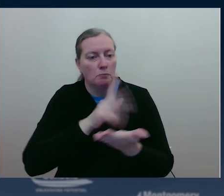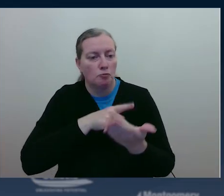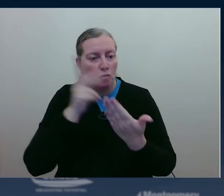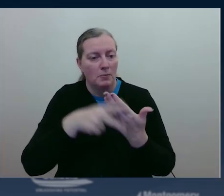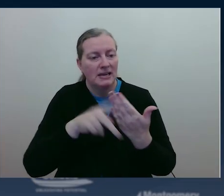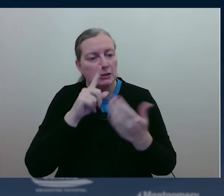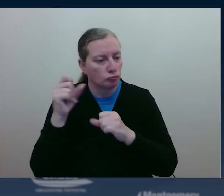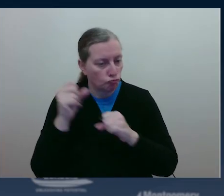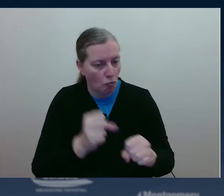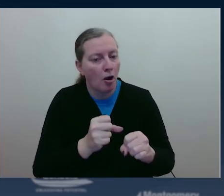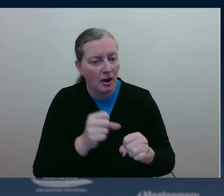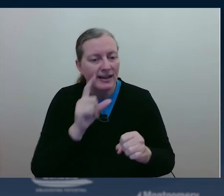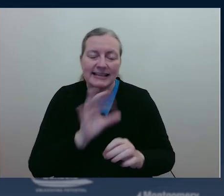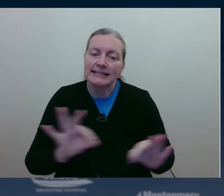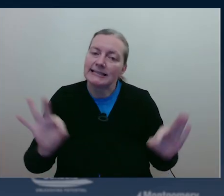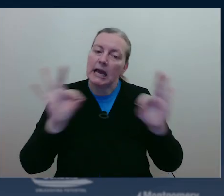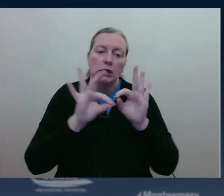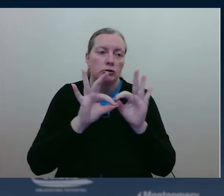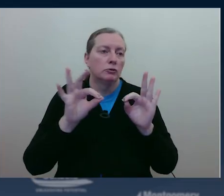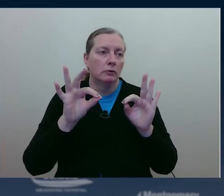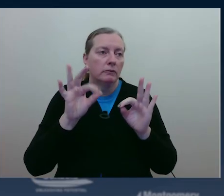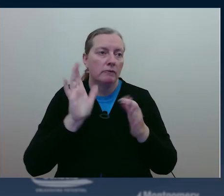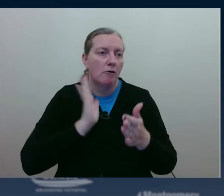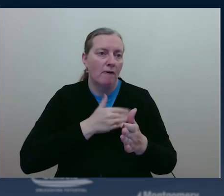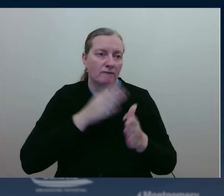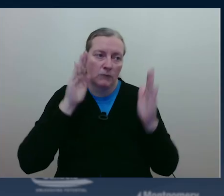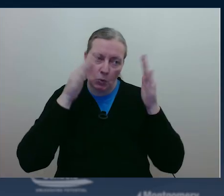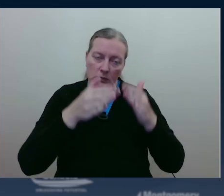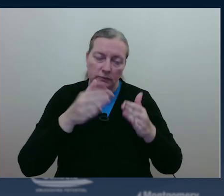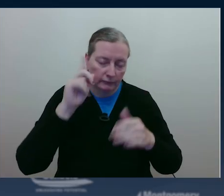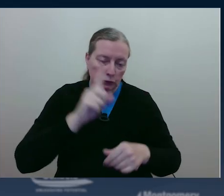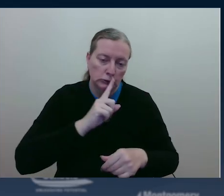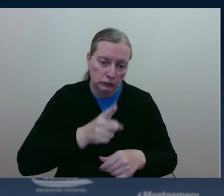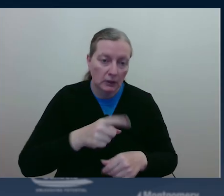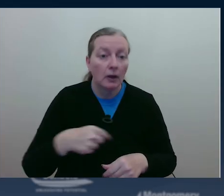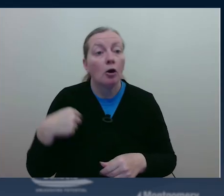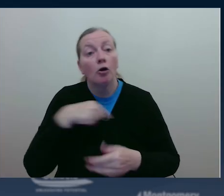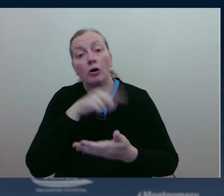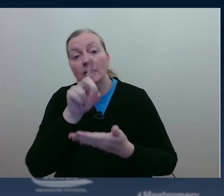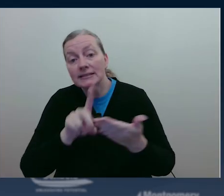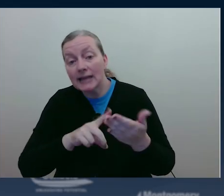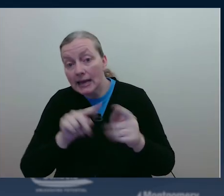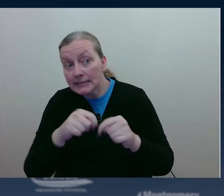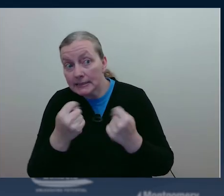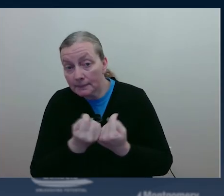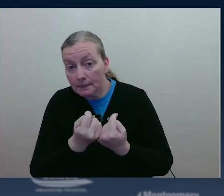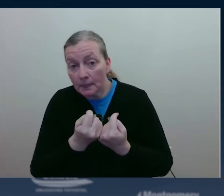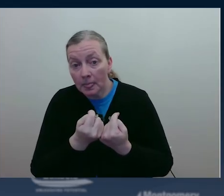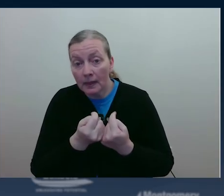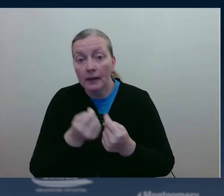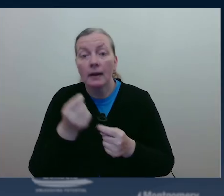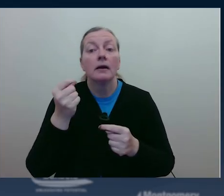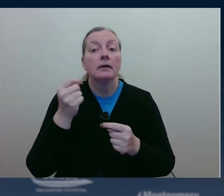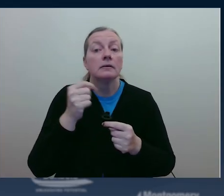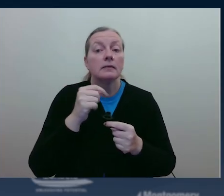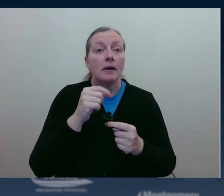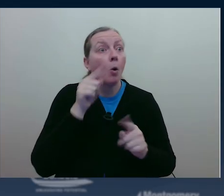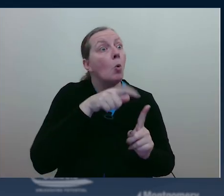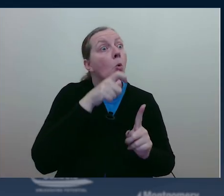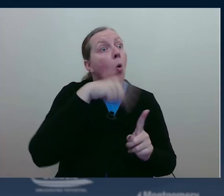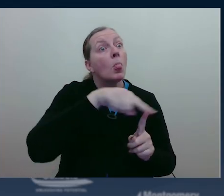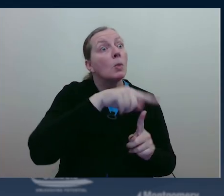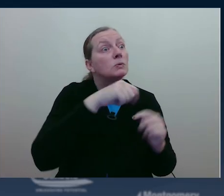work. Our design team, which is a combination of school staff and community and family